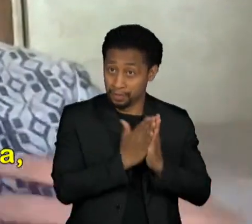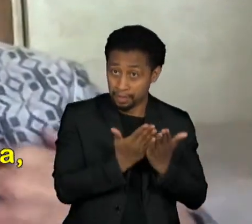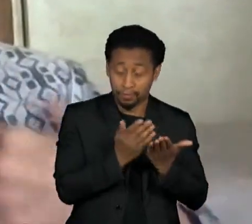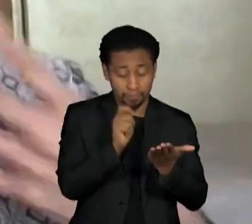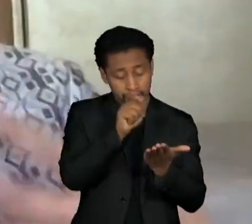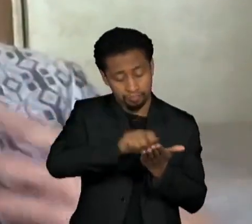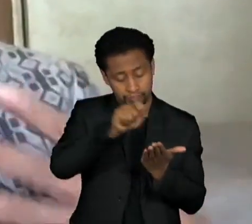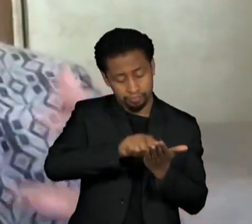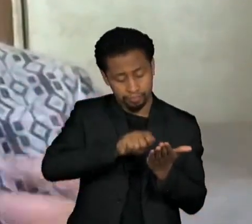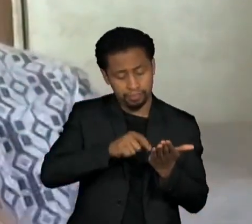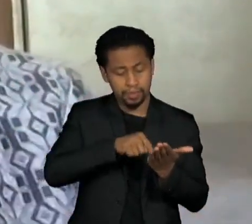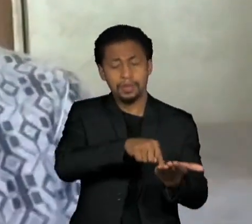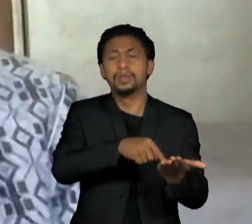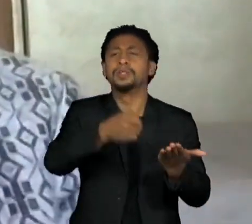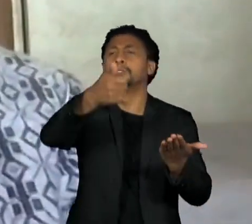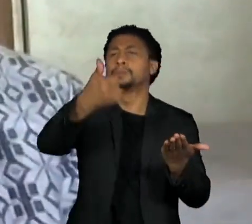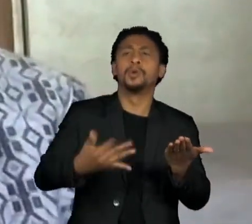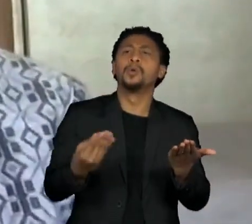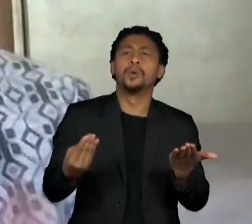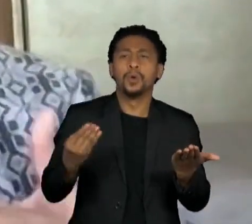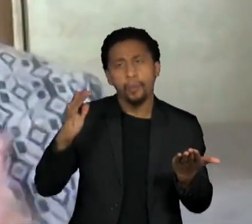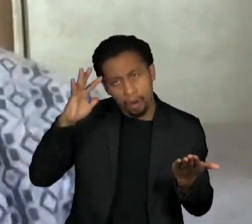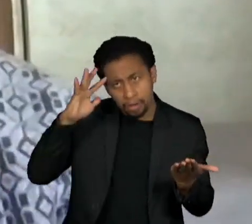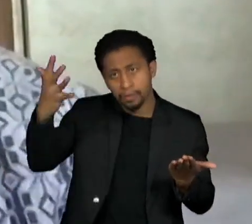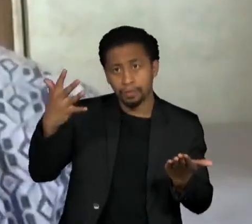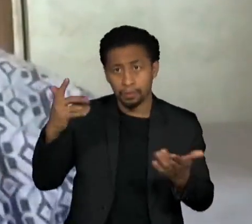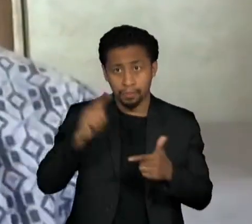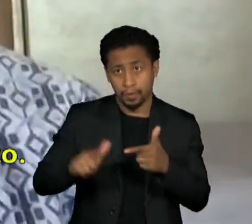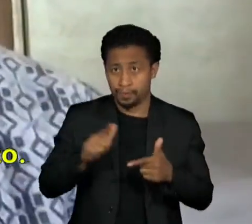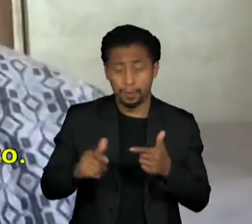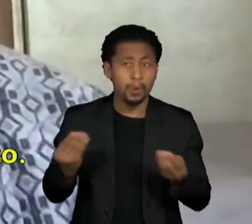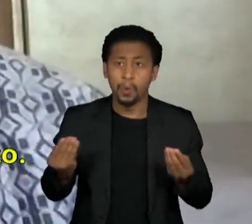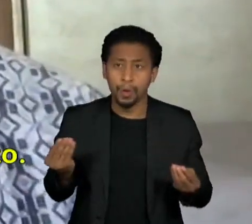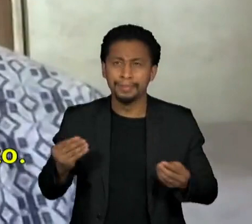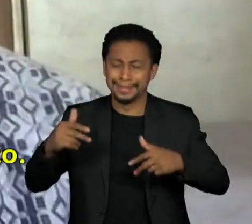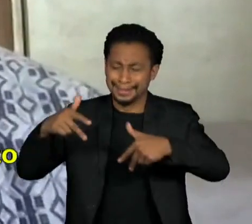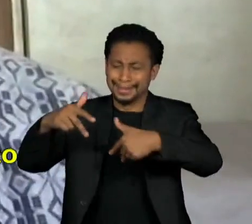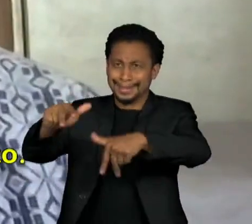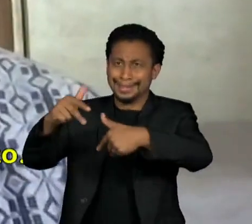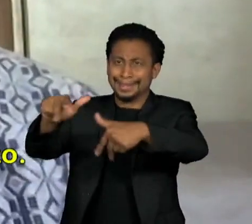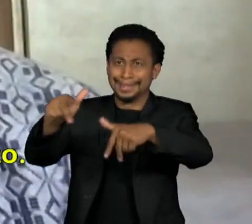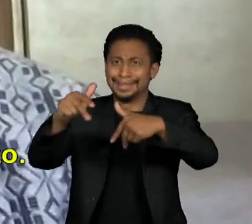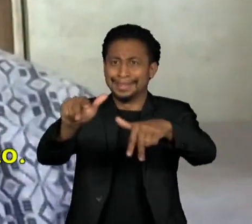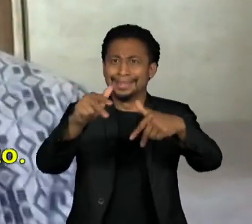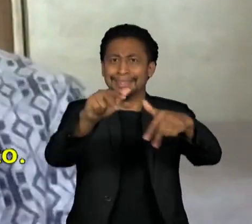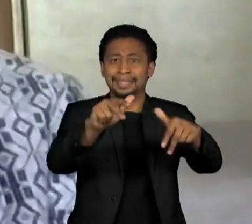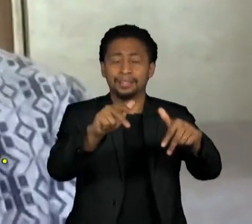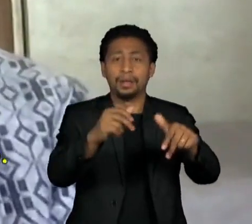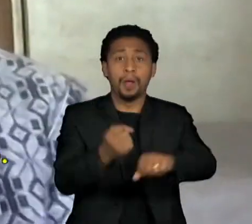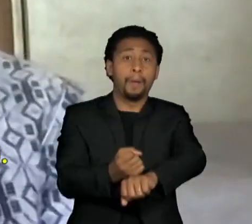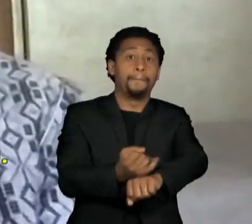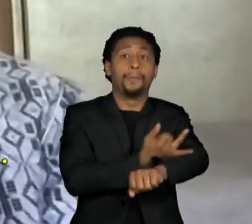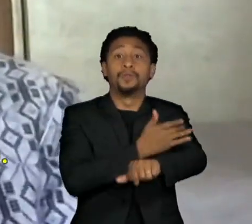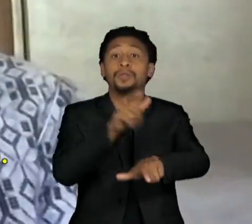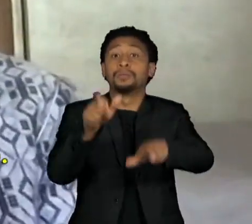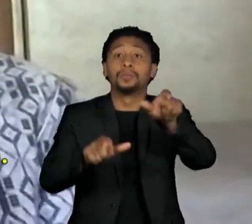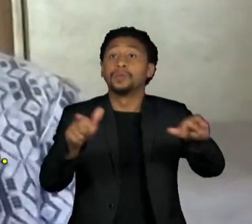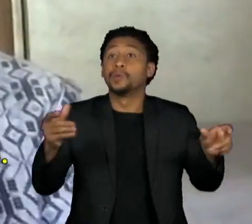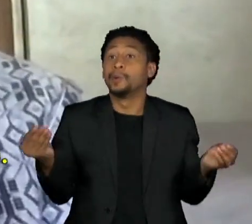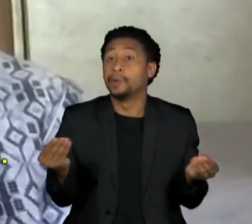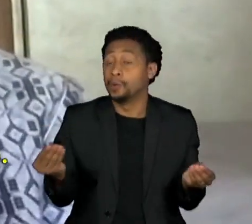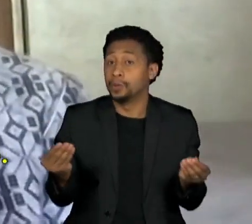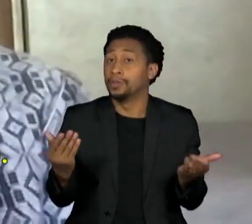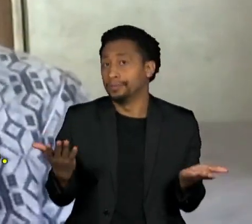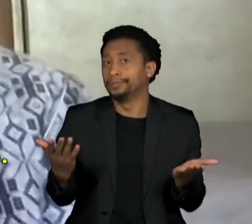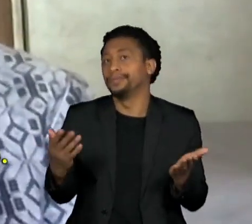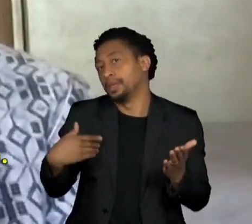this problem right now of insidious manipulation of our emotions, right? And I say education is the long term. In the medium term, it's